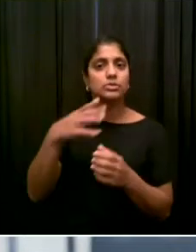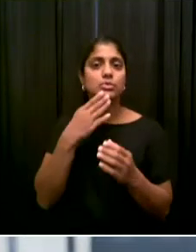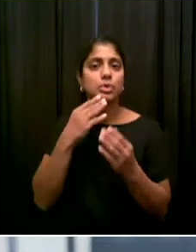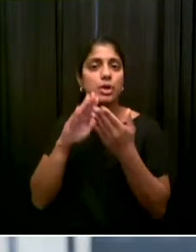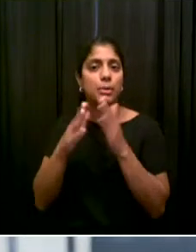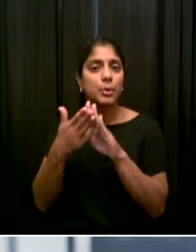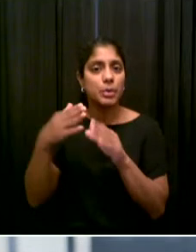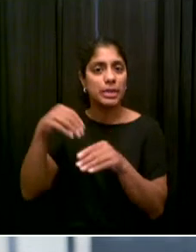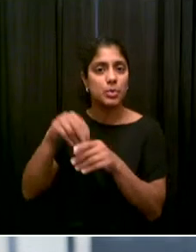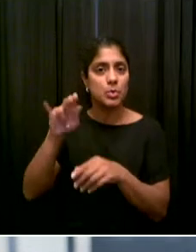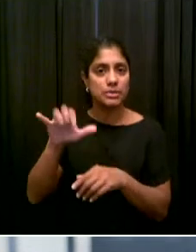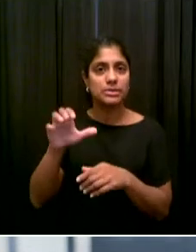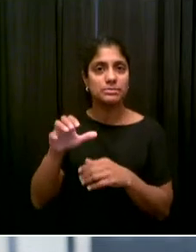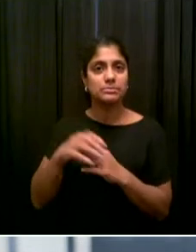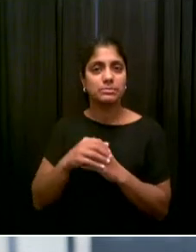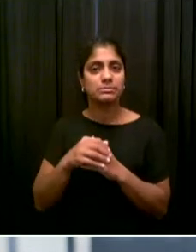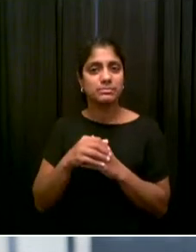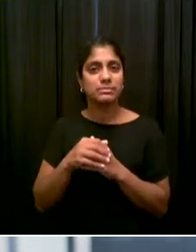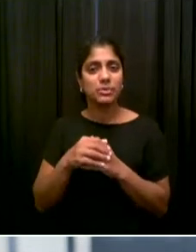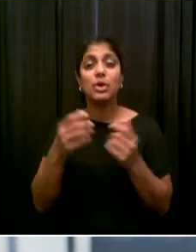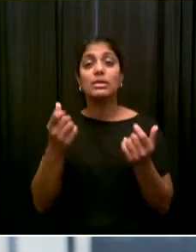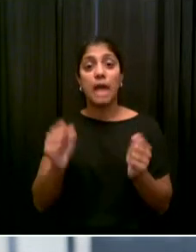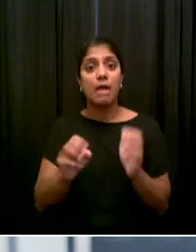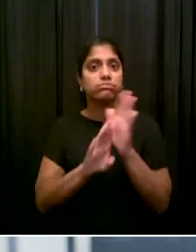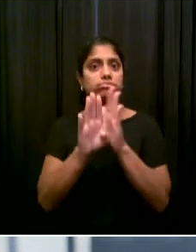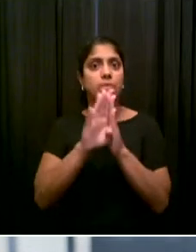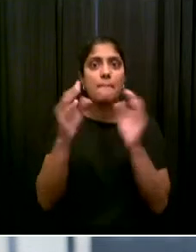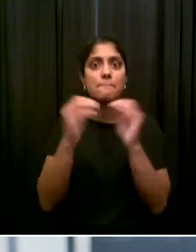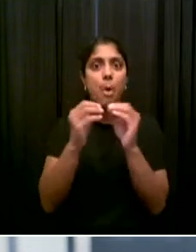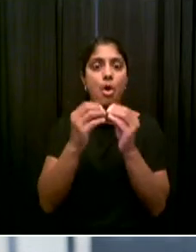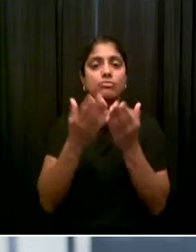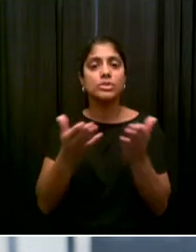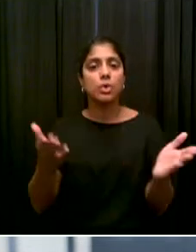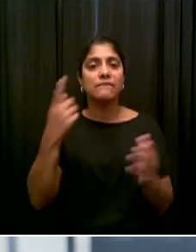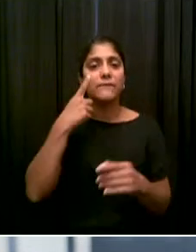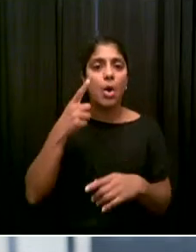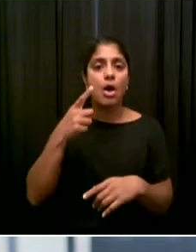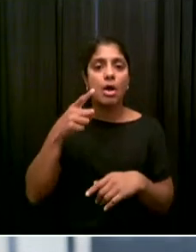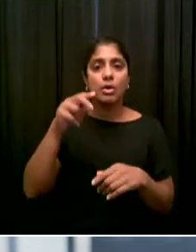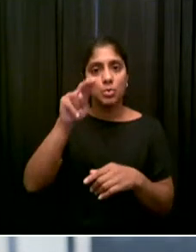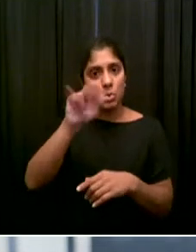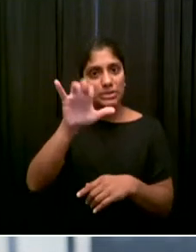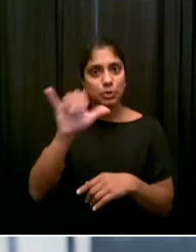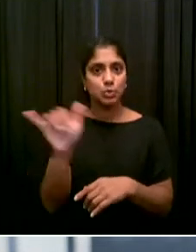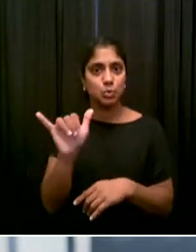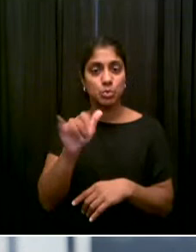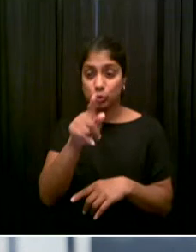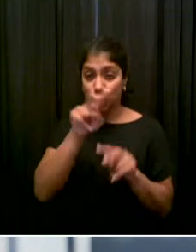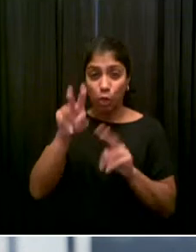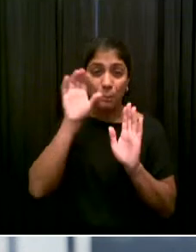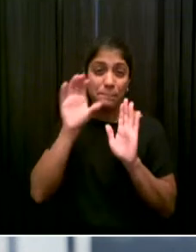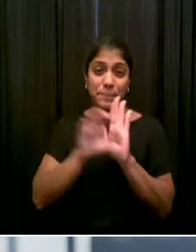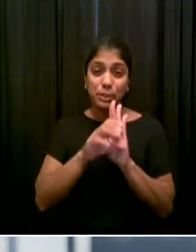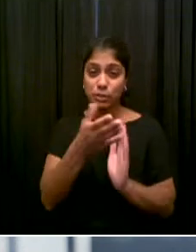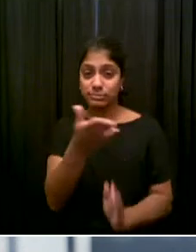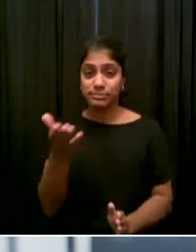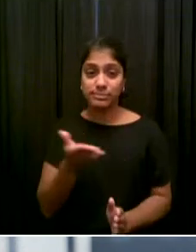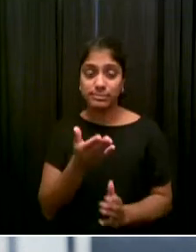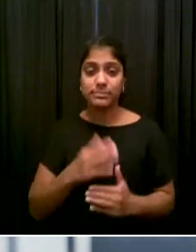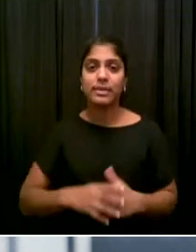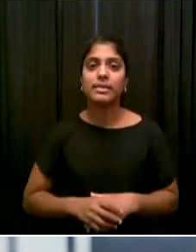there where Rabbi Miller has been one of the go-to people when we needed faith leaders to think